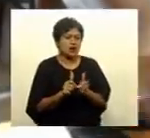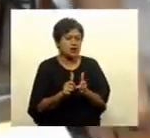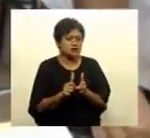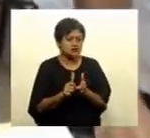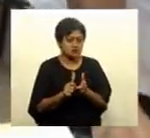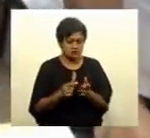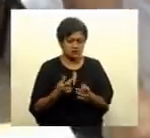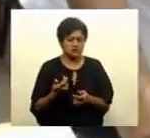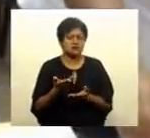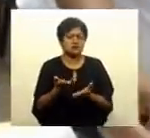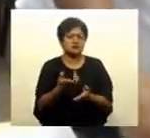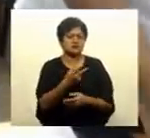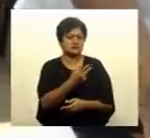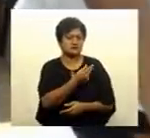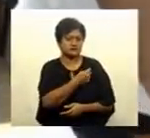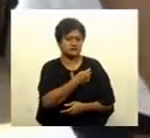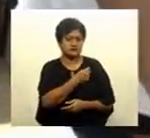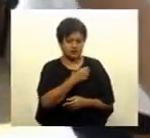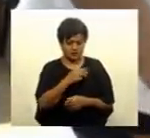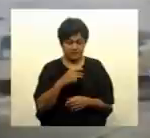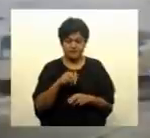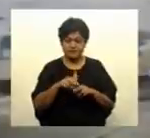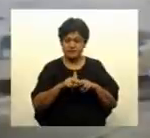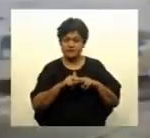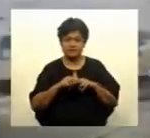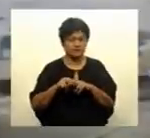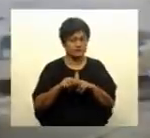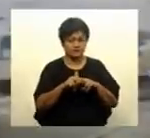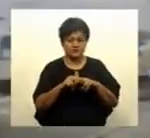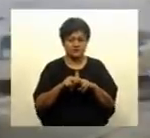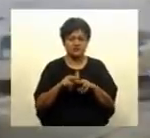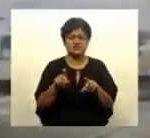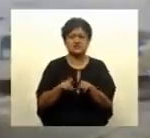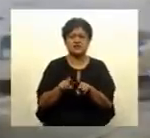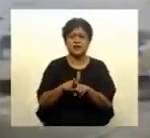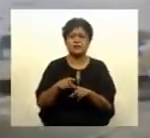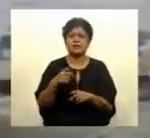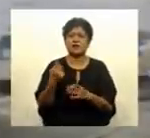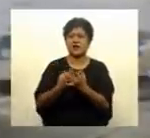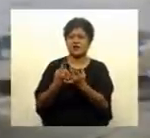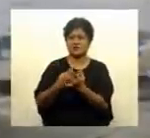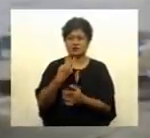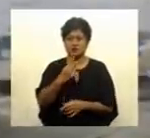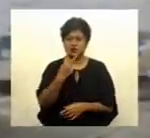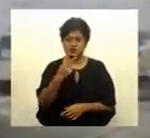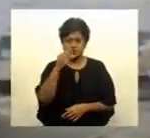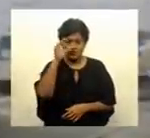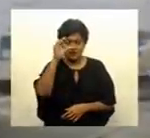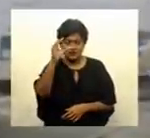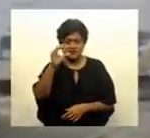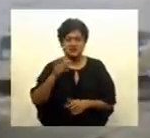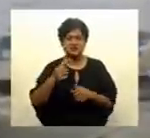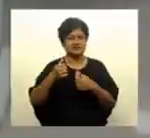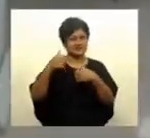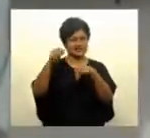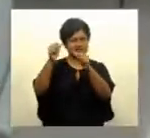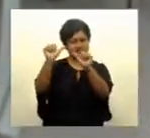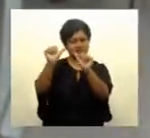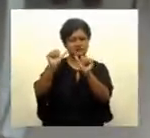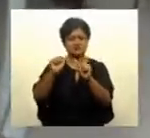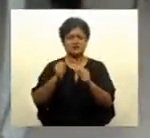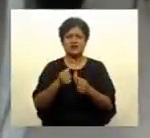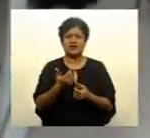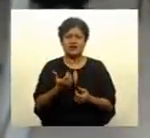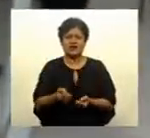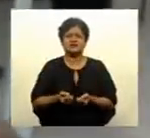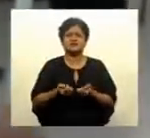vaccine. The Ministry of Health says Fiji, alongside 22 other countries globally, has successfully and safely administered over